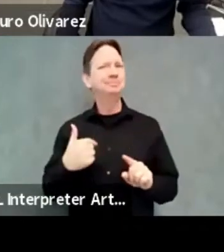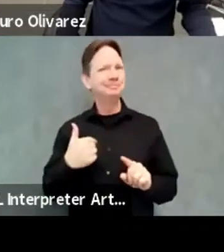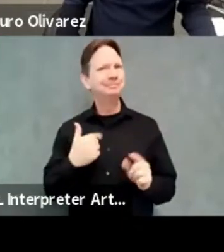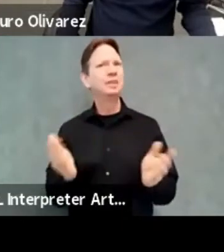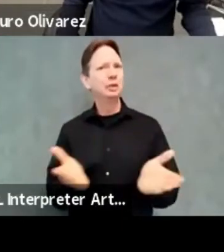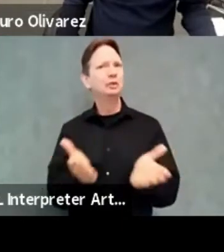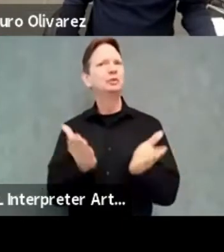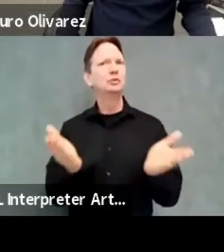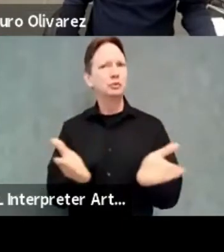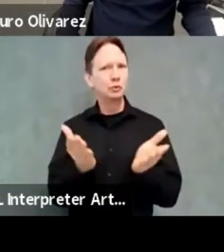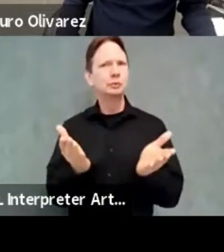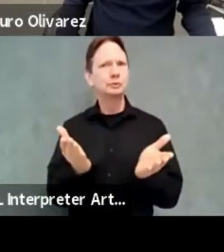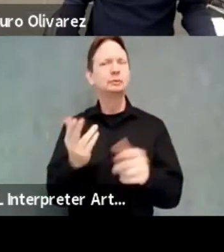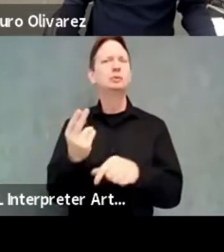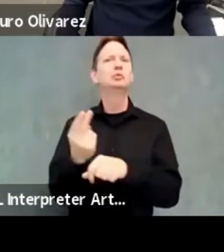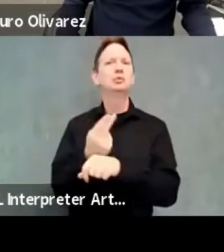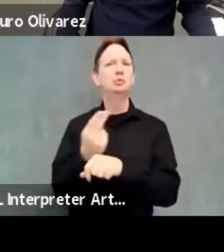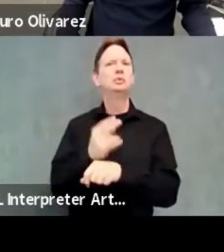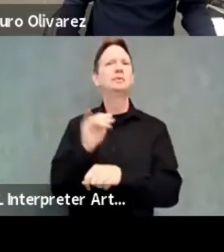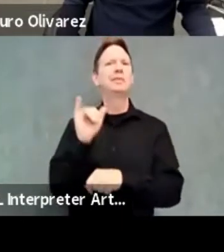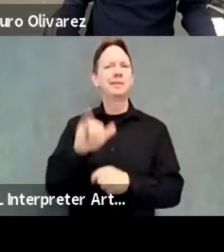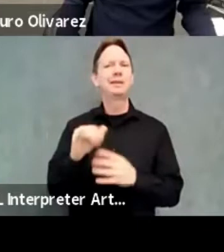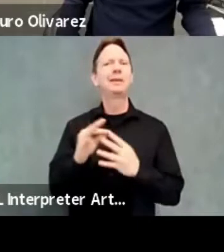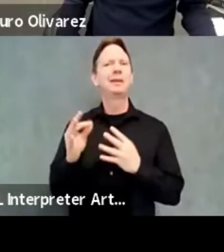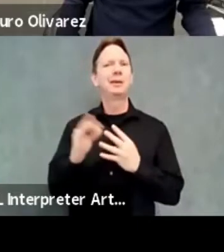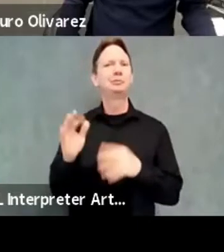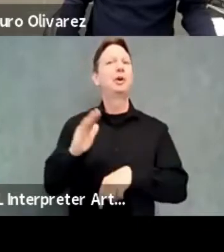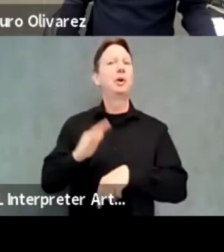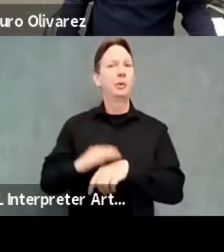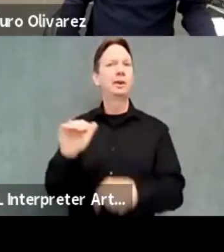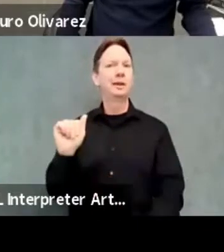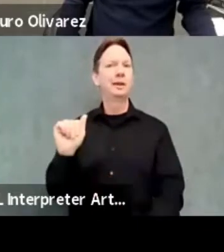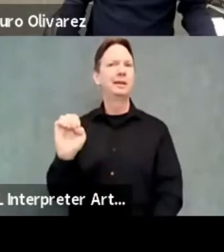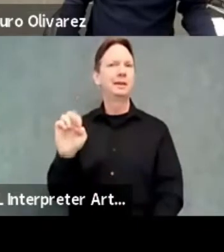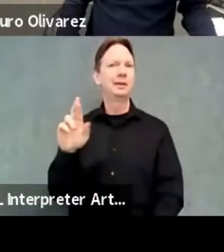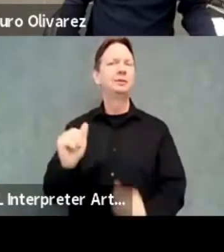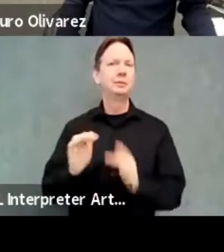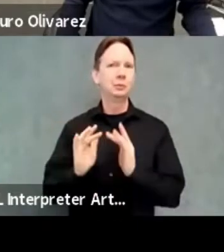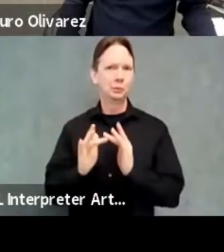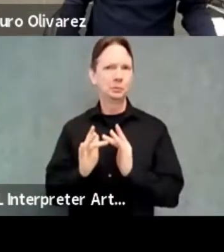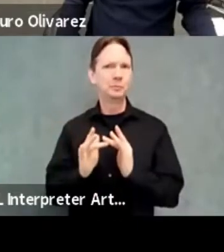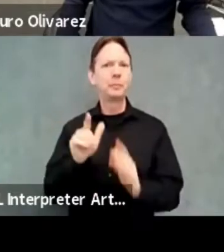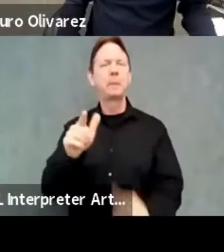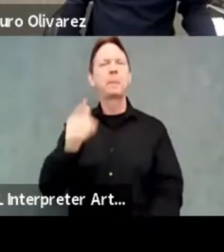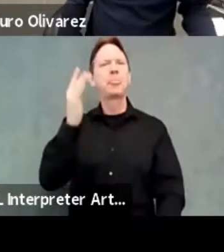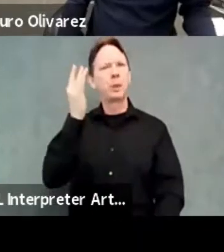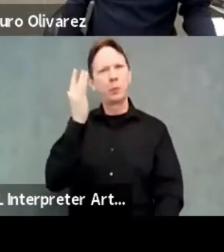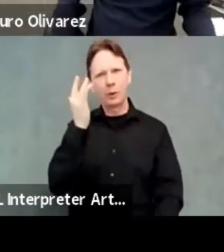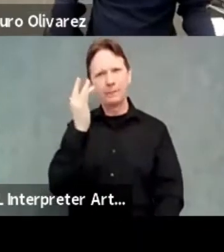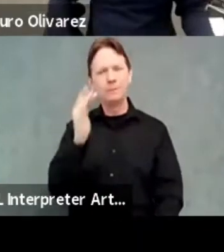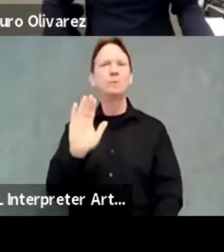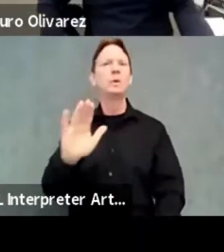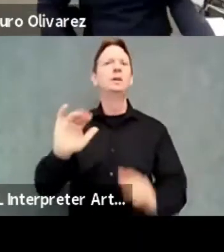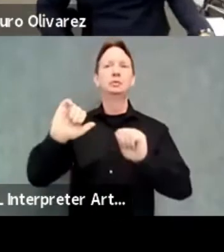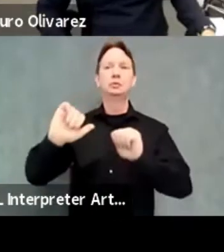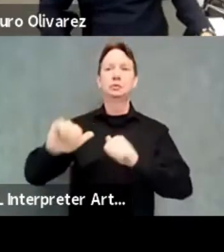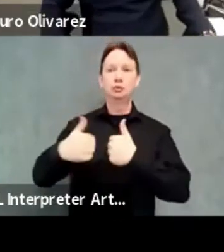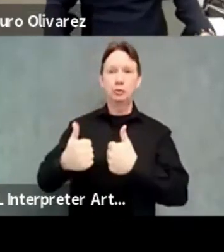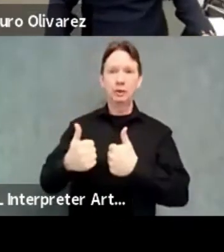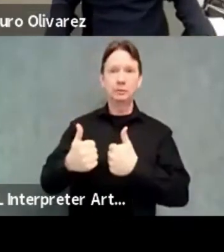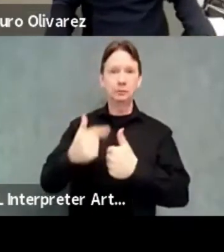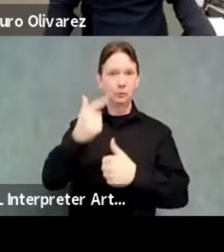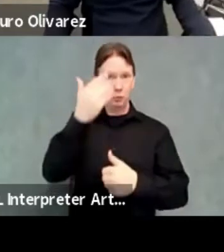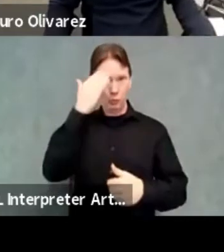option on AERA's website, because one of the challenges with these external websites is when the officers change, sometimes access to